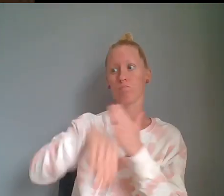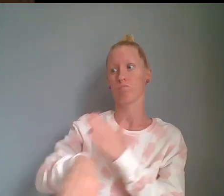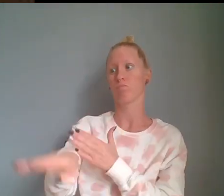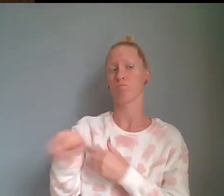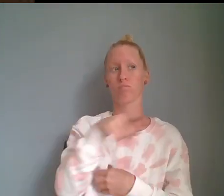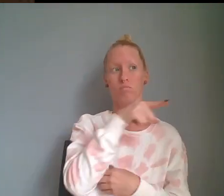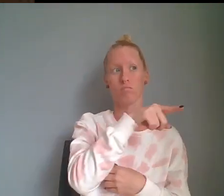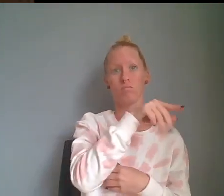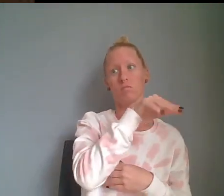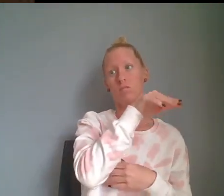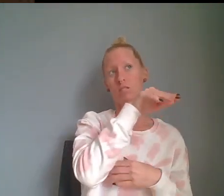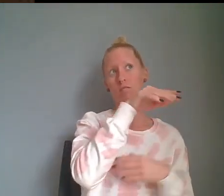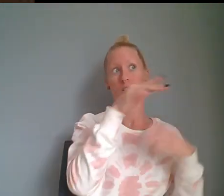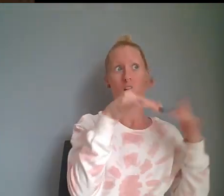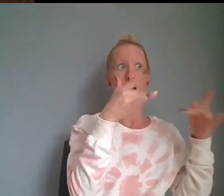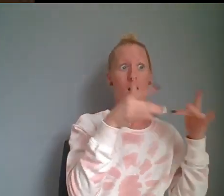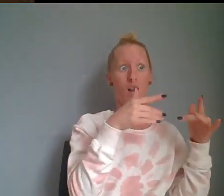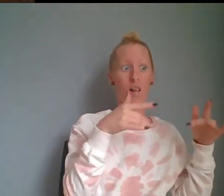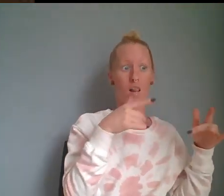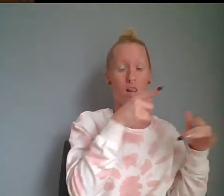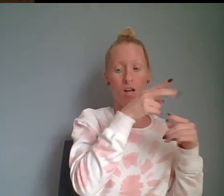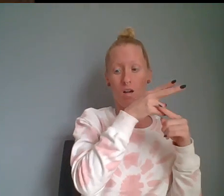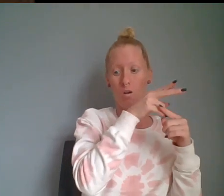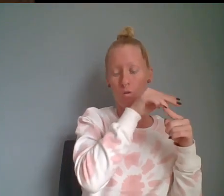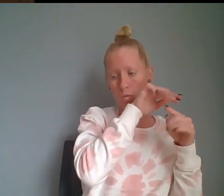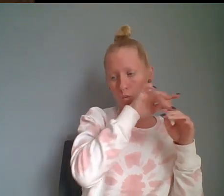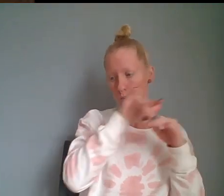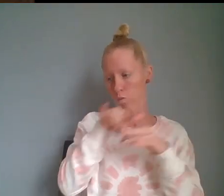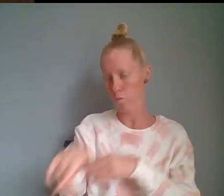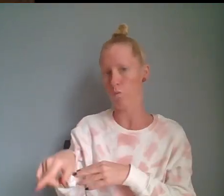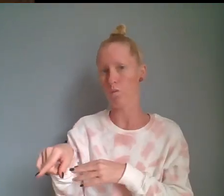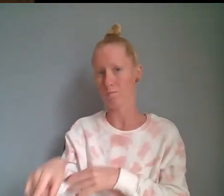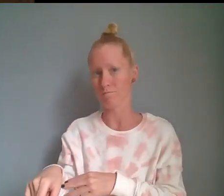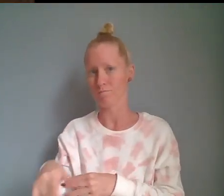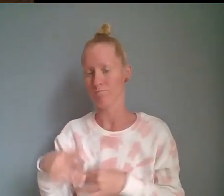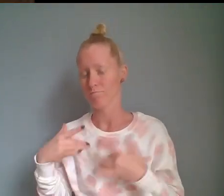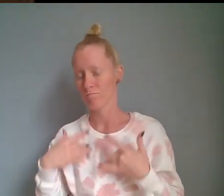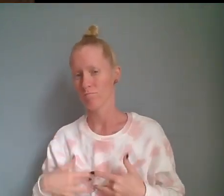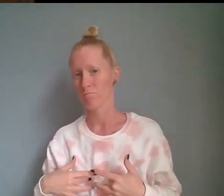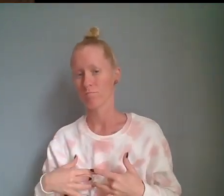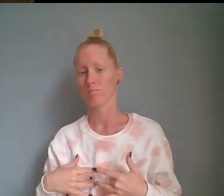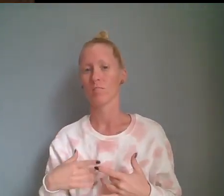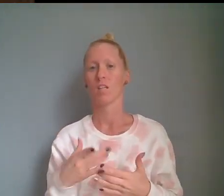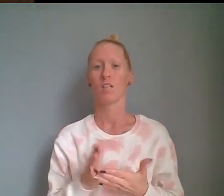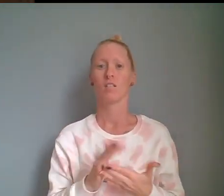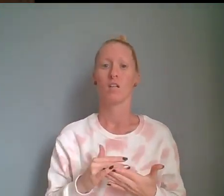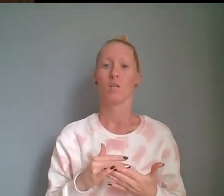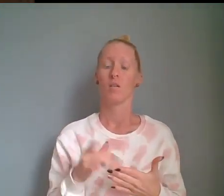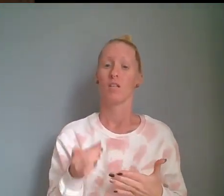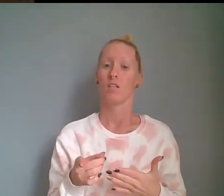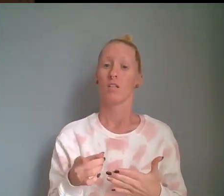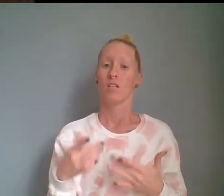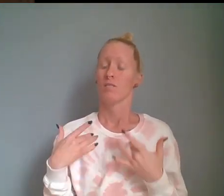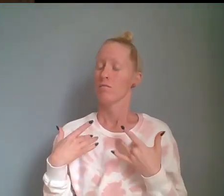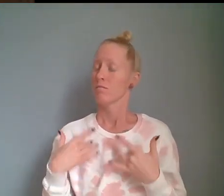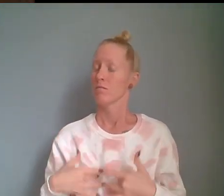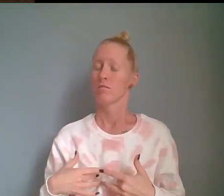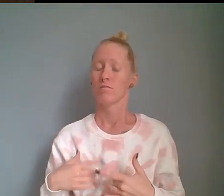depression, the knowledge that they will at some point come out of the mania and go into a debilitating